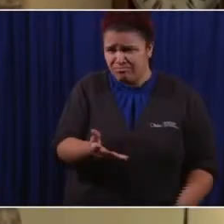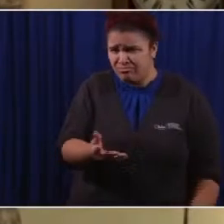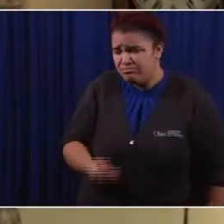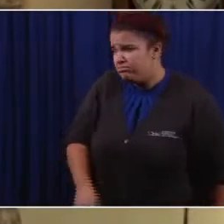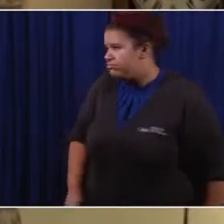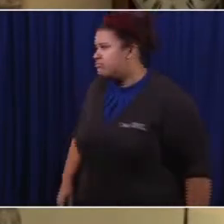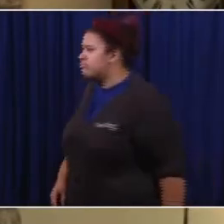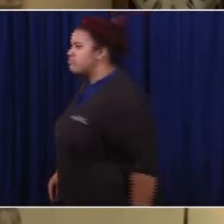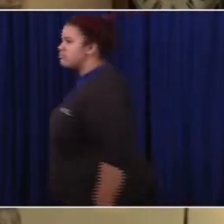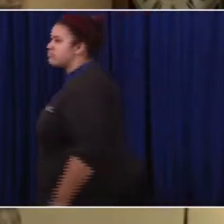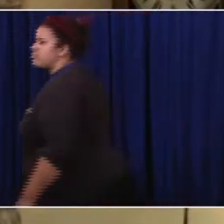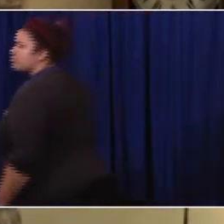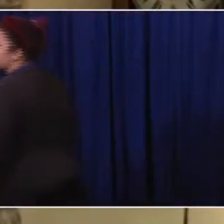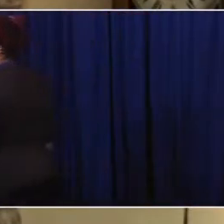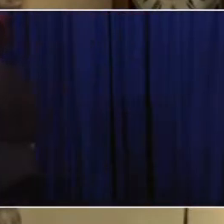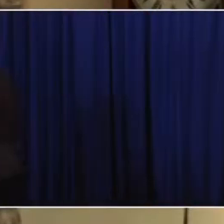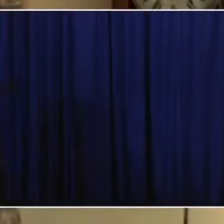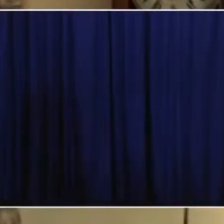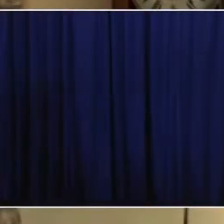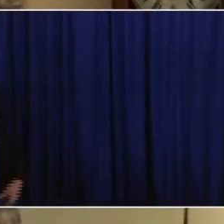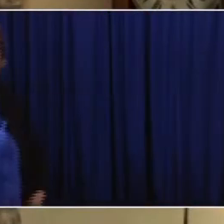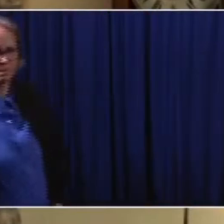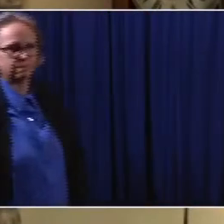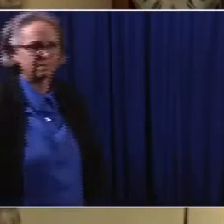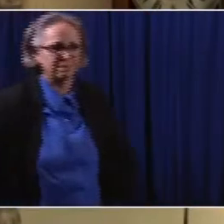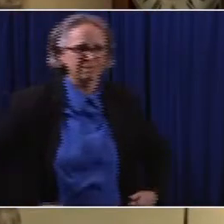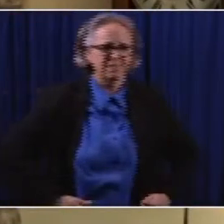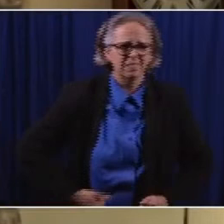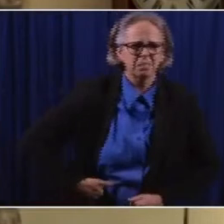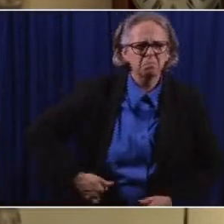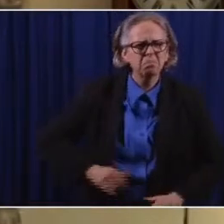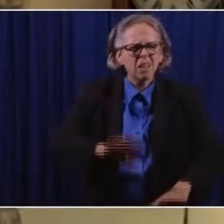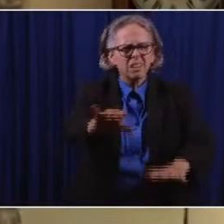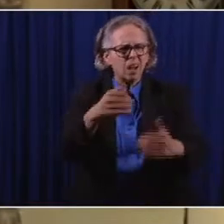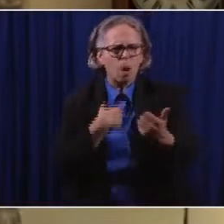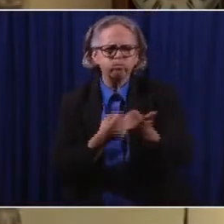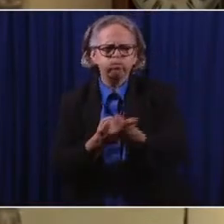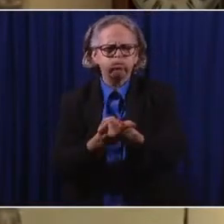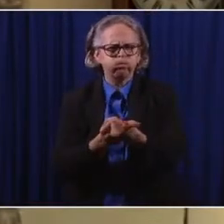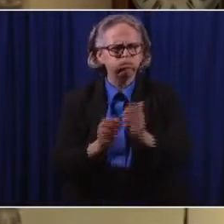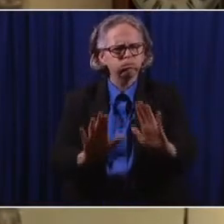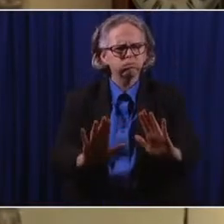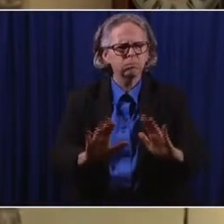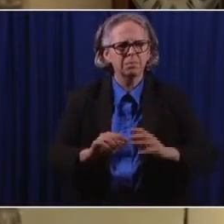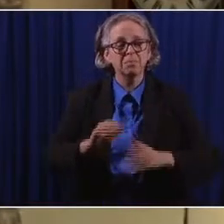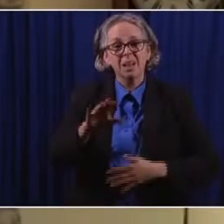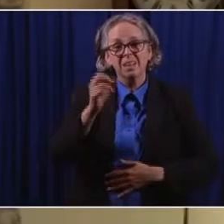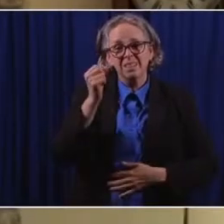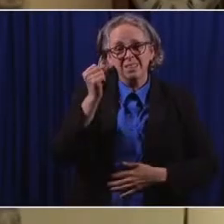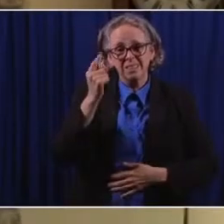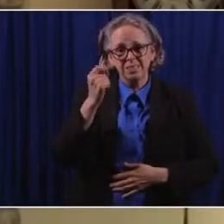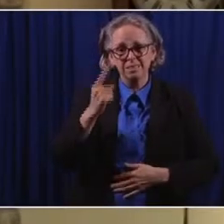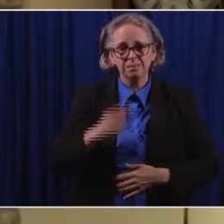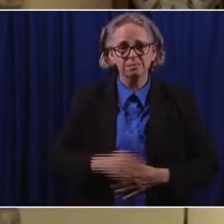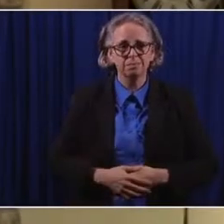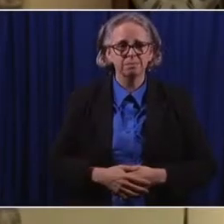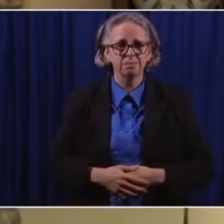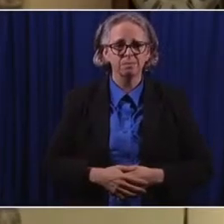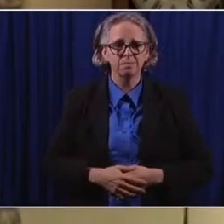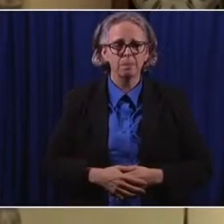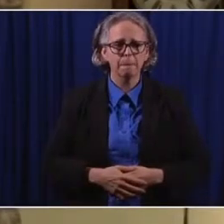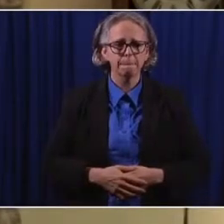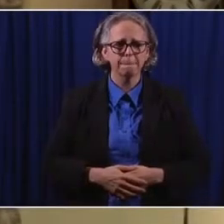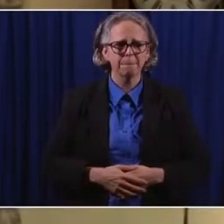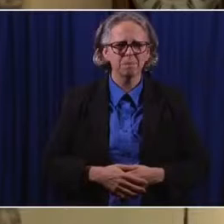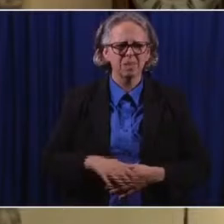it, that I'm in favor of that. But I also say that we still have a good system in